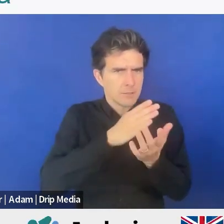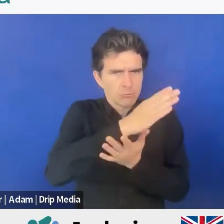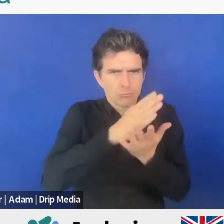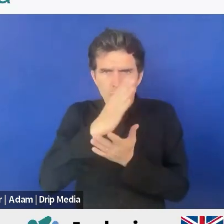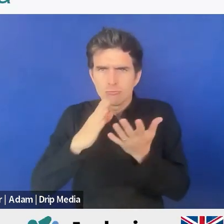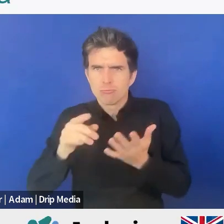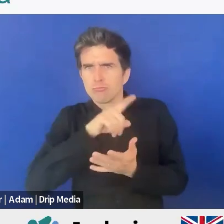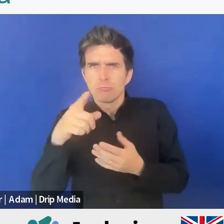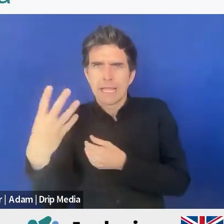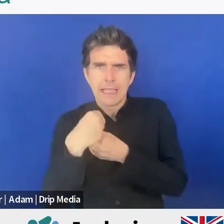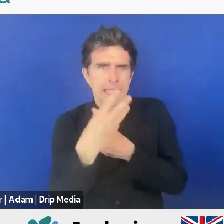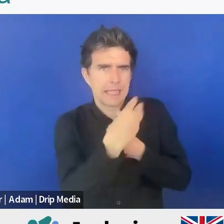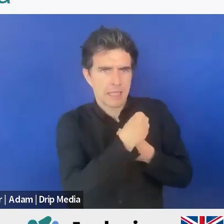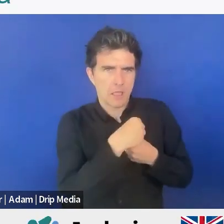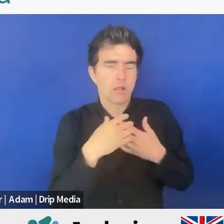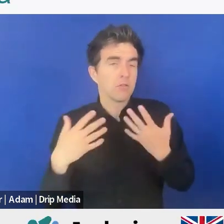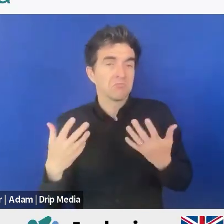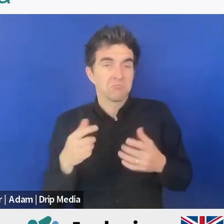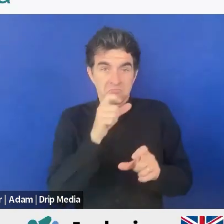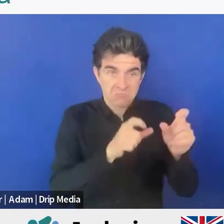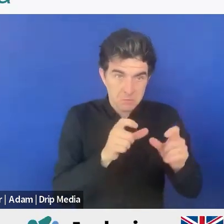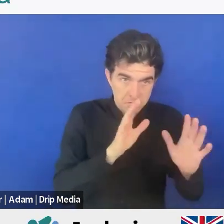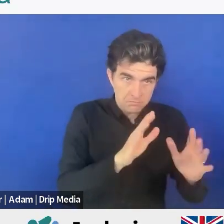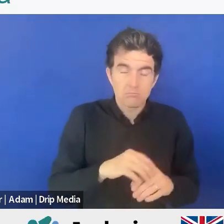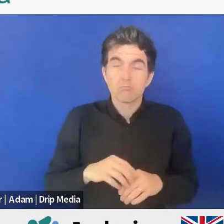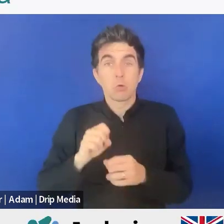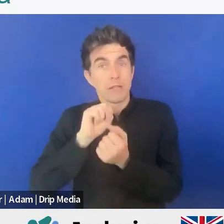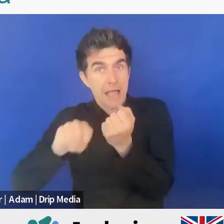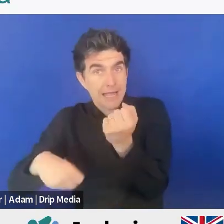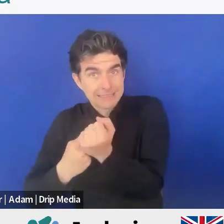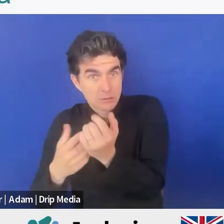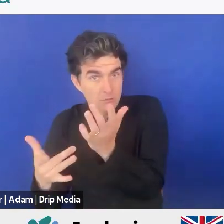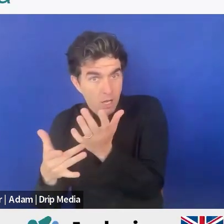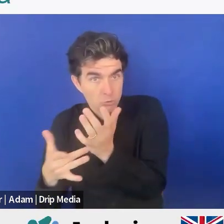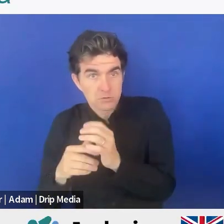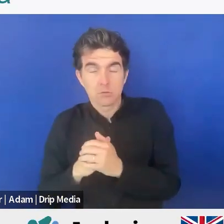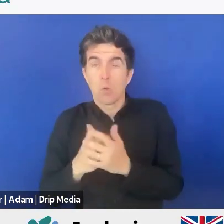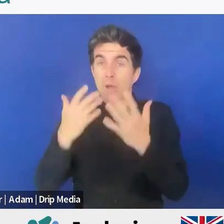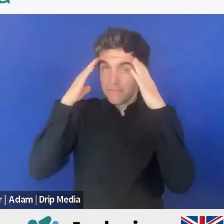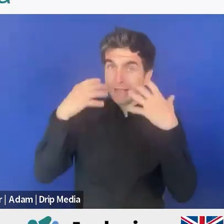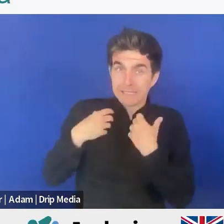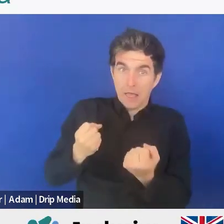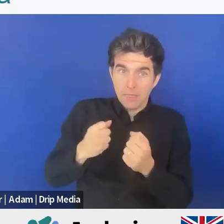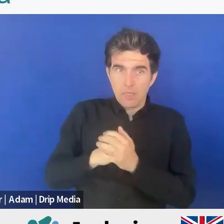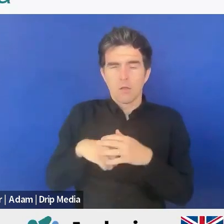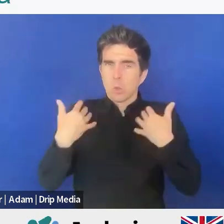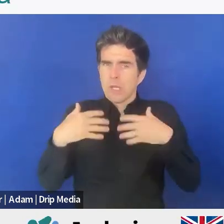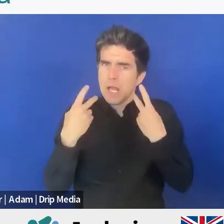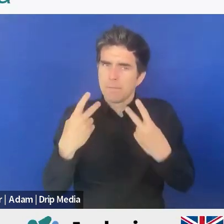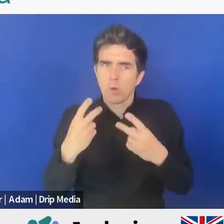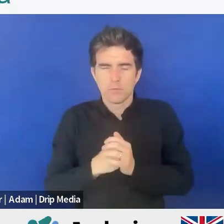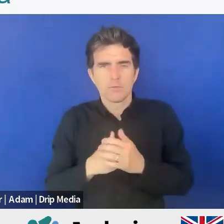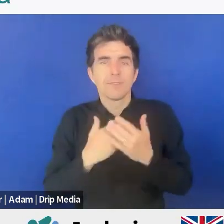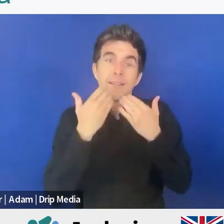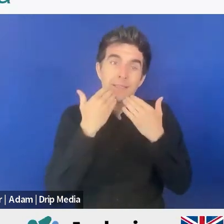assistive devices or whether it's mental health. Very, very important. Thank you so much, Ian. Is Pramila back? Are you back? Can you